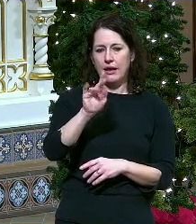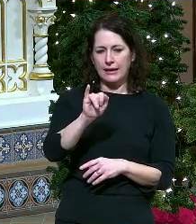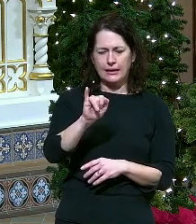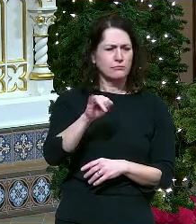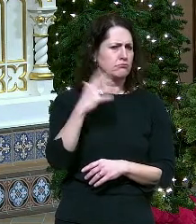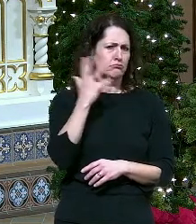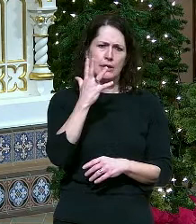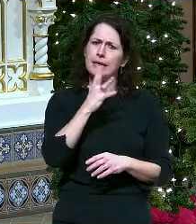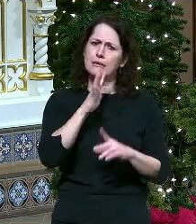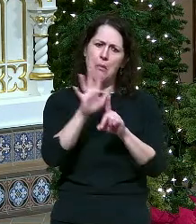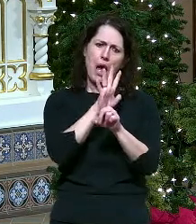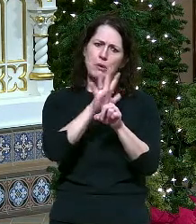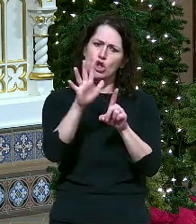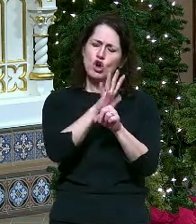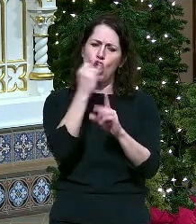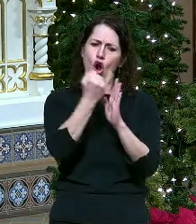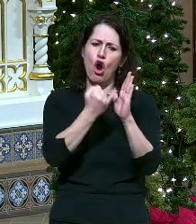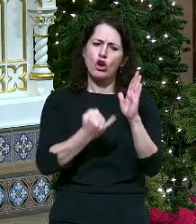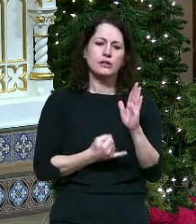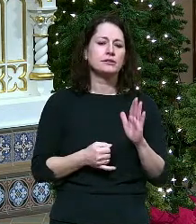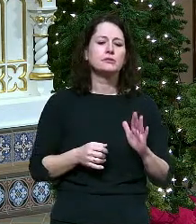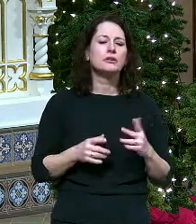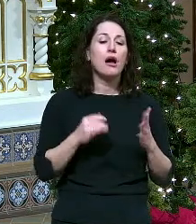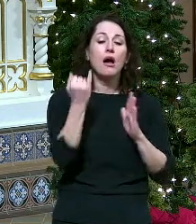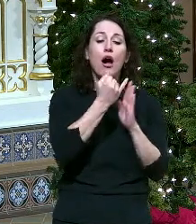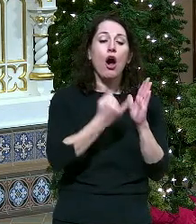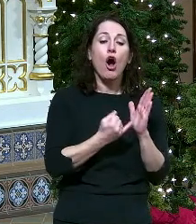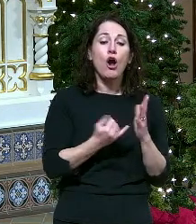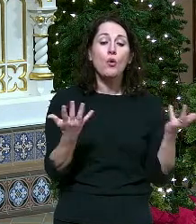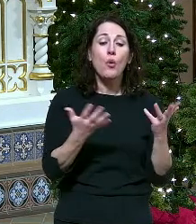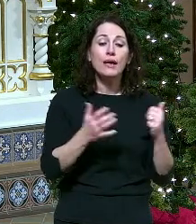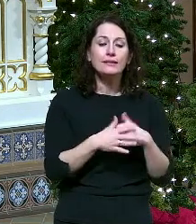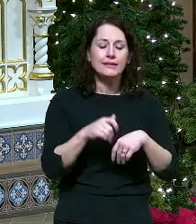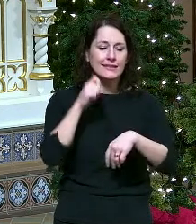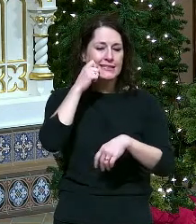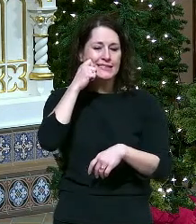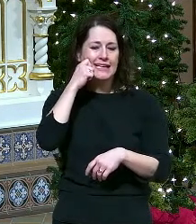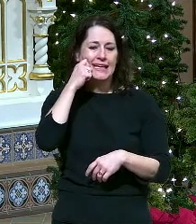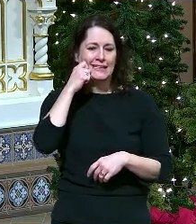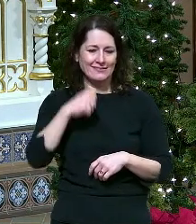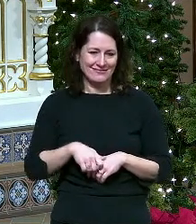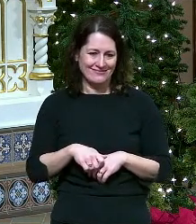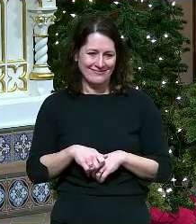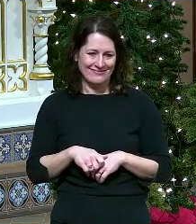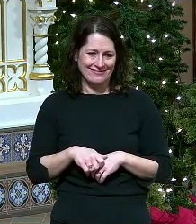well-known artist. His medium, skin.